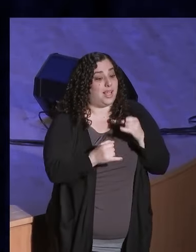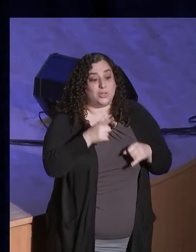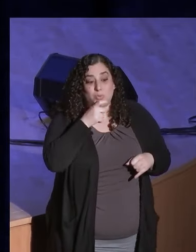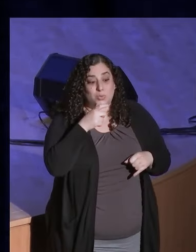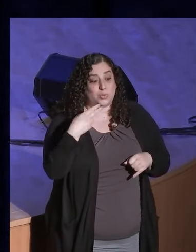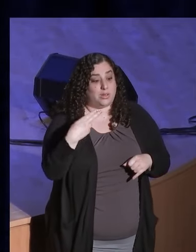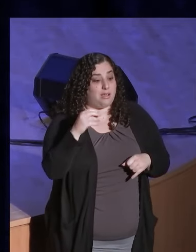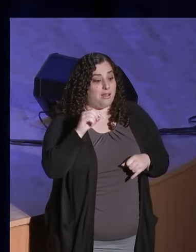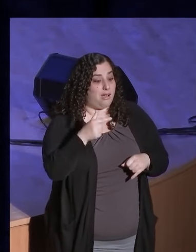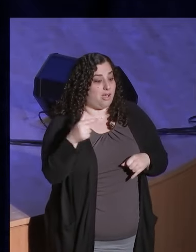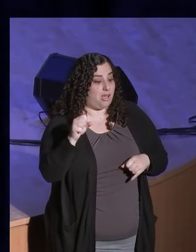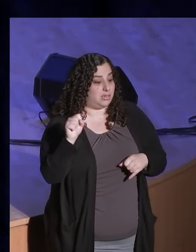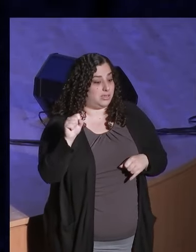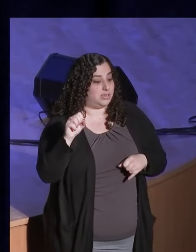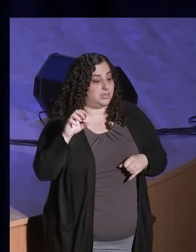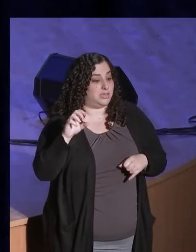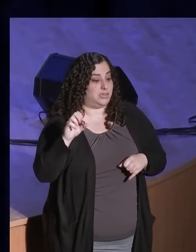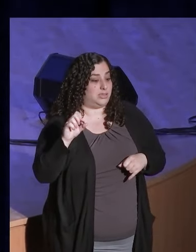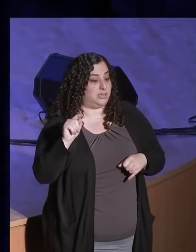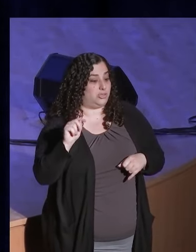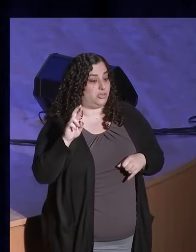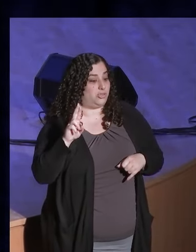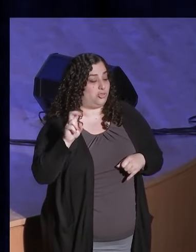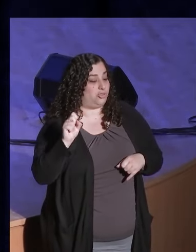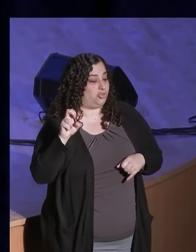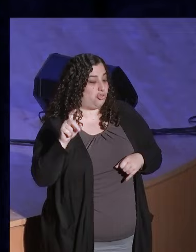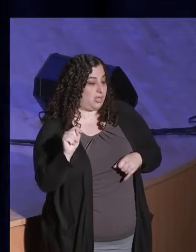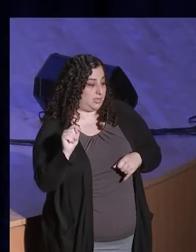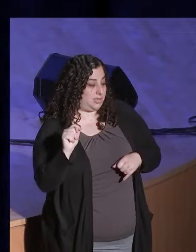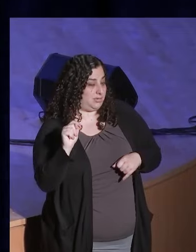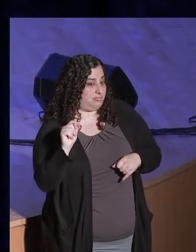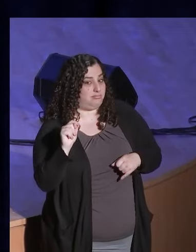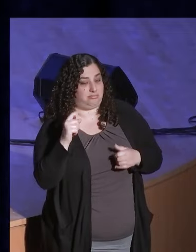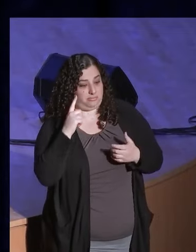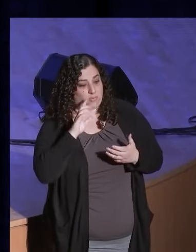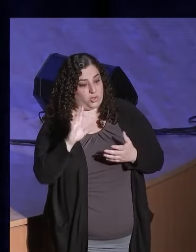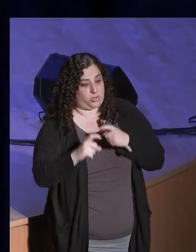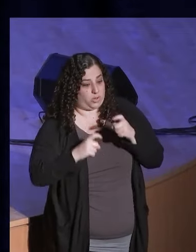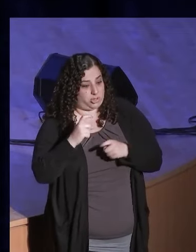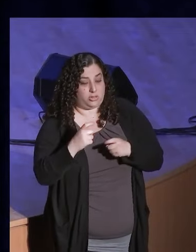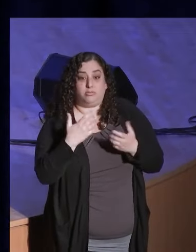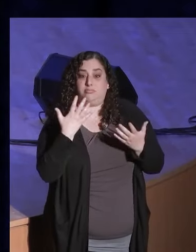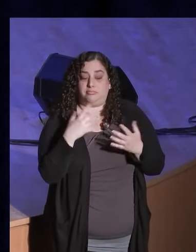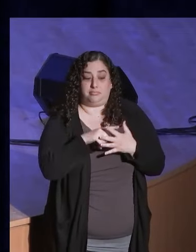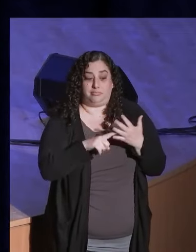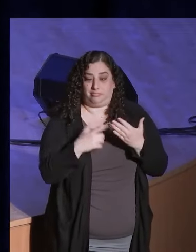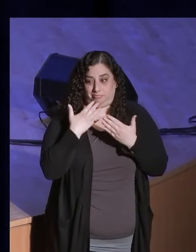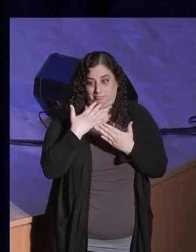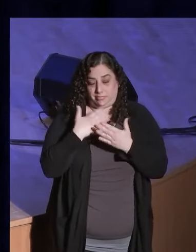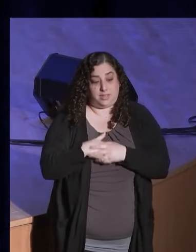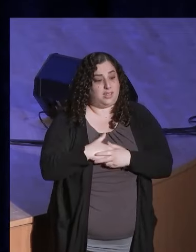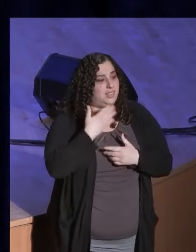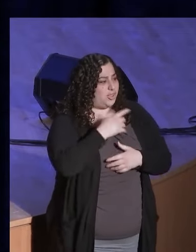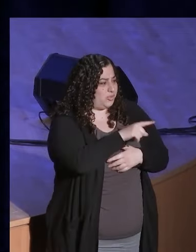Walker, LLC. Most of all, I want to thank you for spending your morning with us. I encourage you to